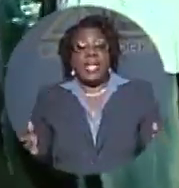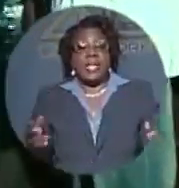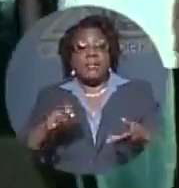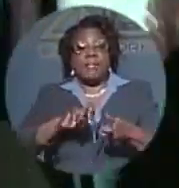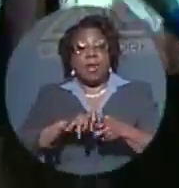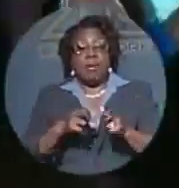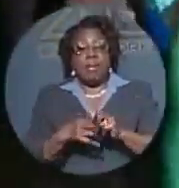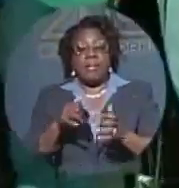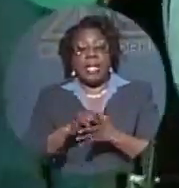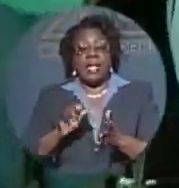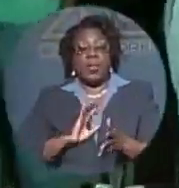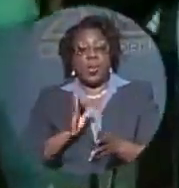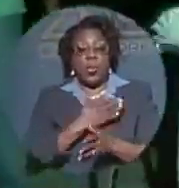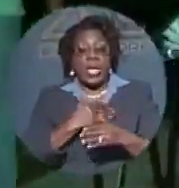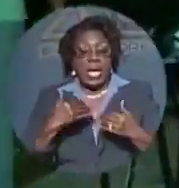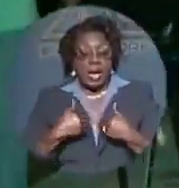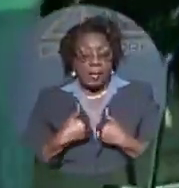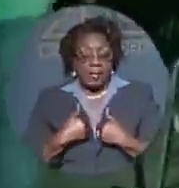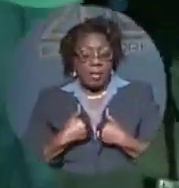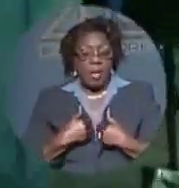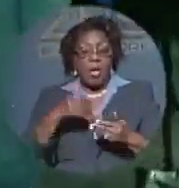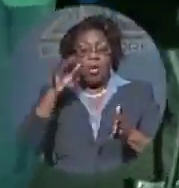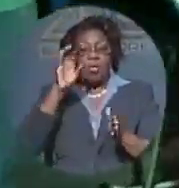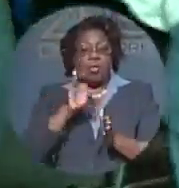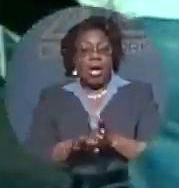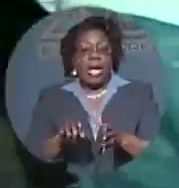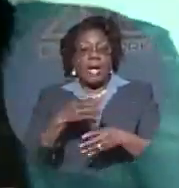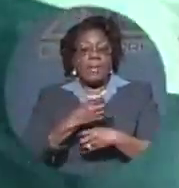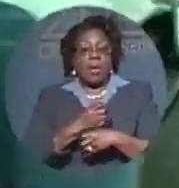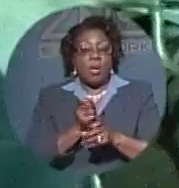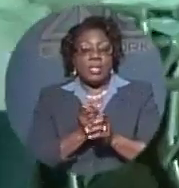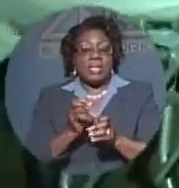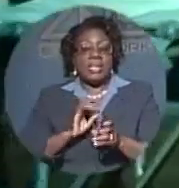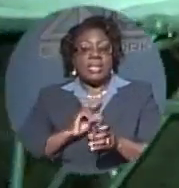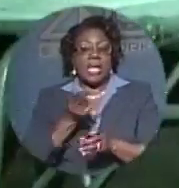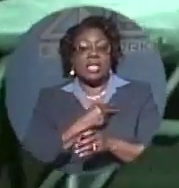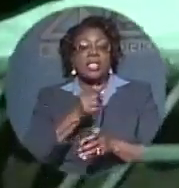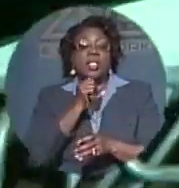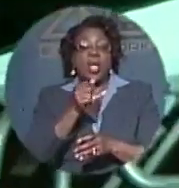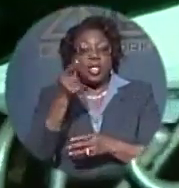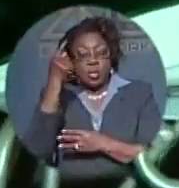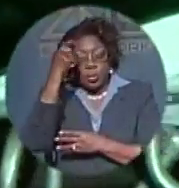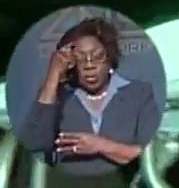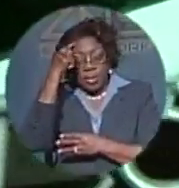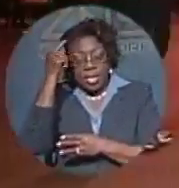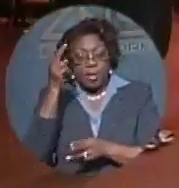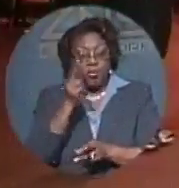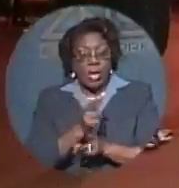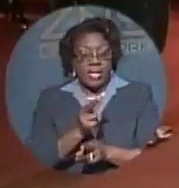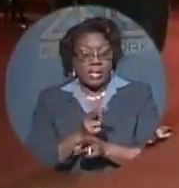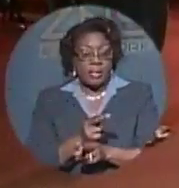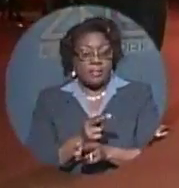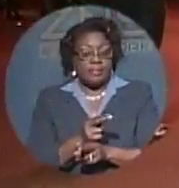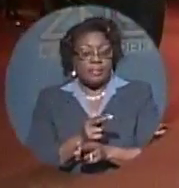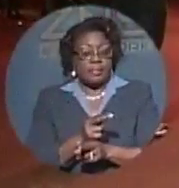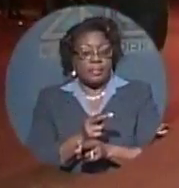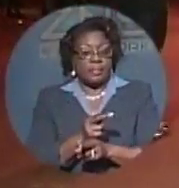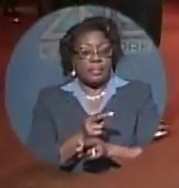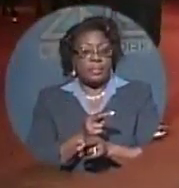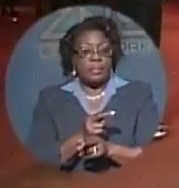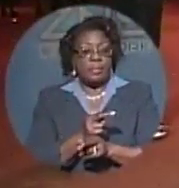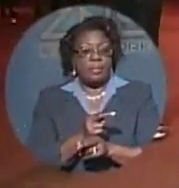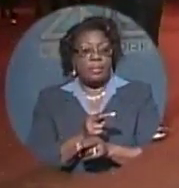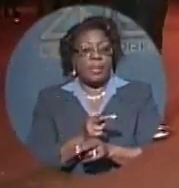Crime causes us not to think appropriately. Citing biblical references, Dr. Thompson sums up crime to the lust of the eye and flesh and the pride of